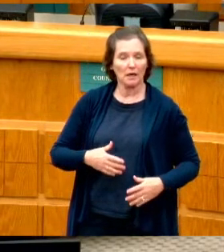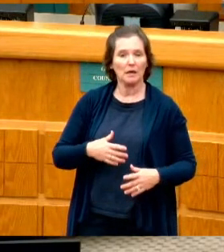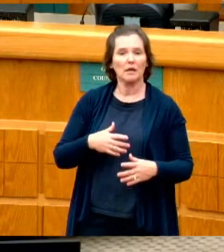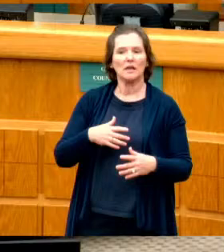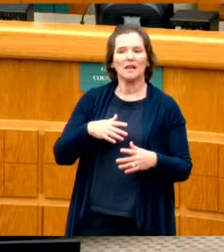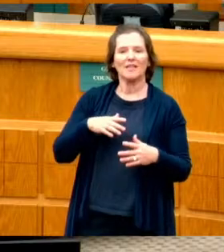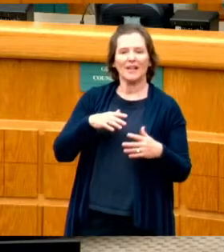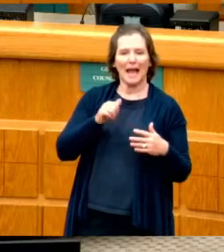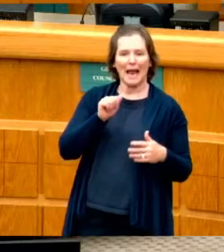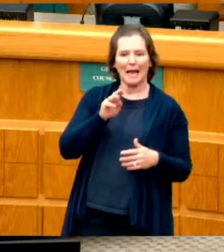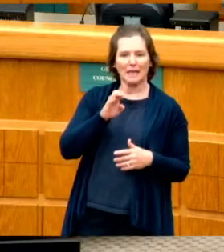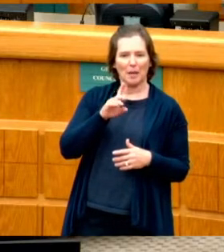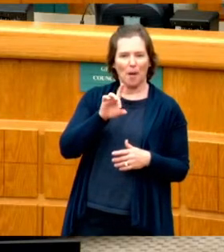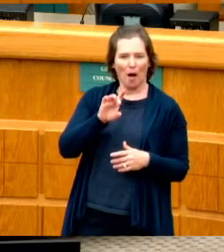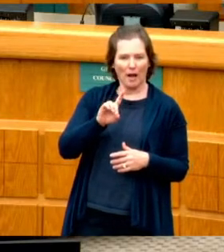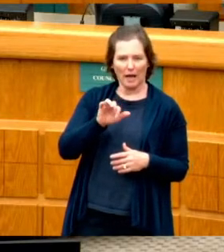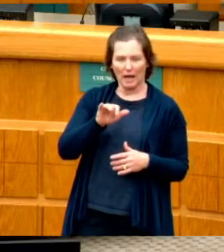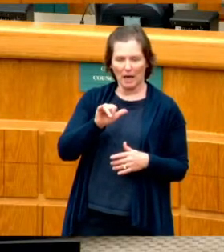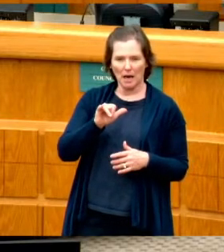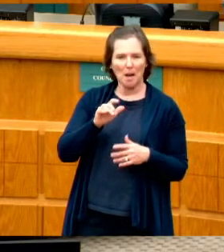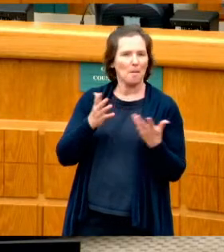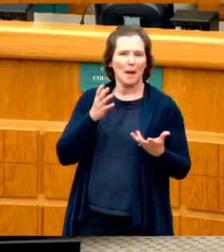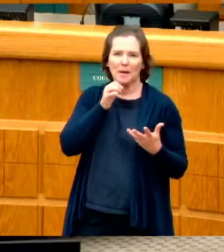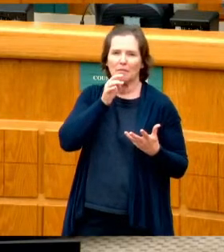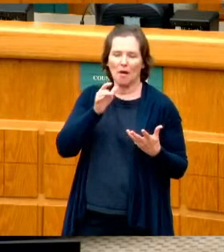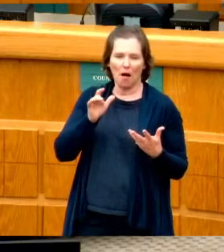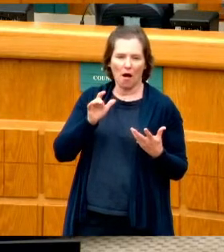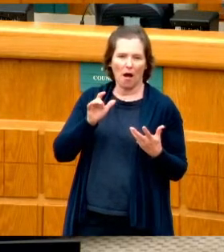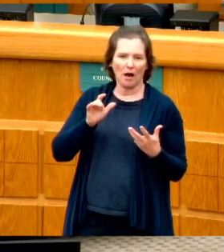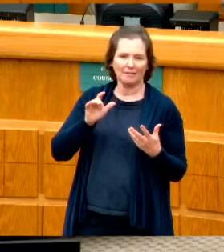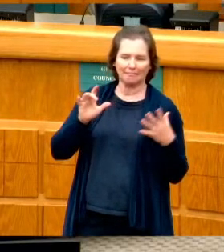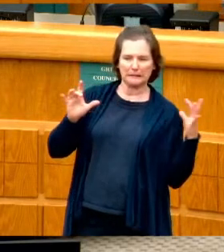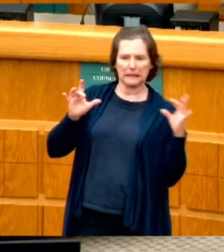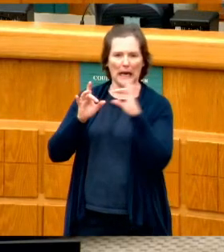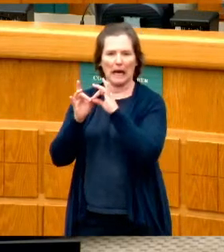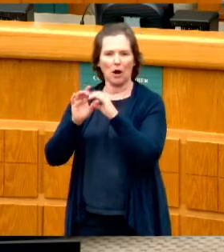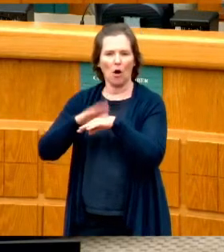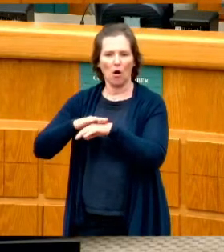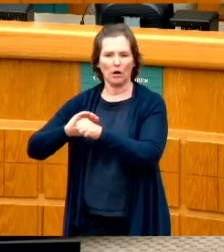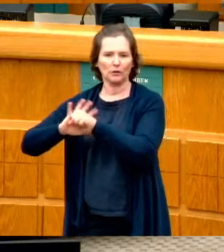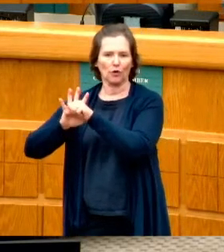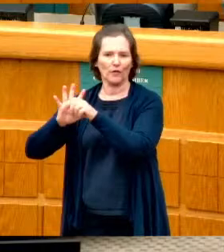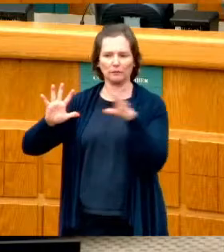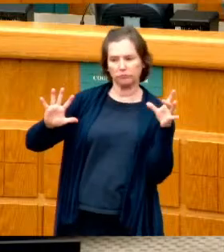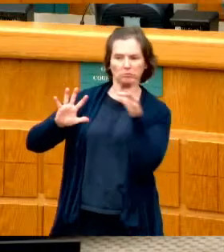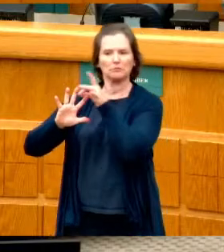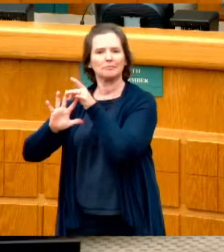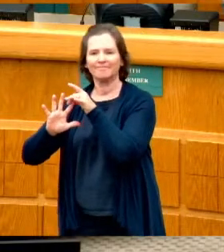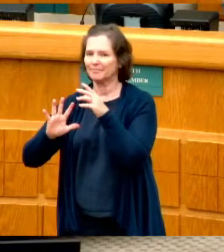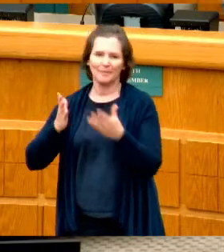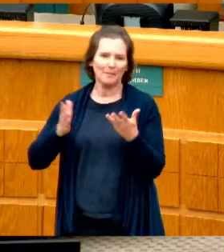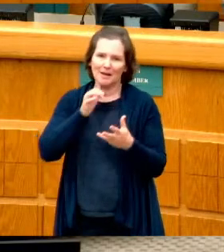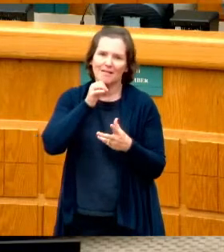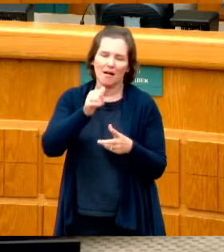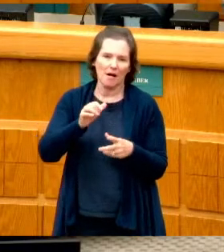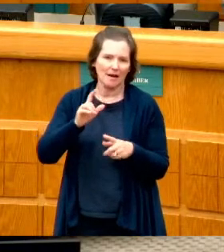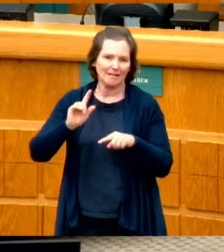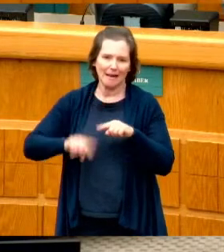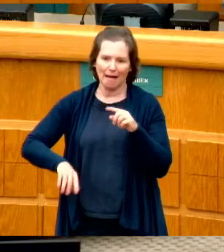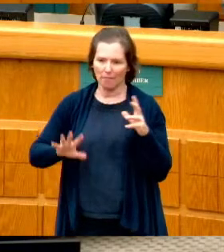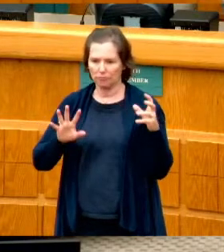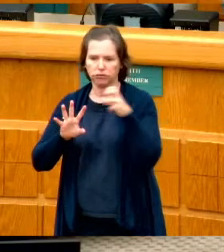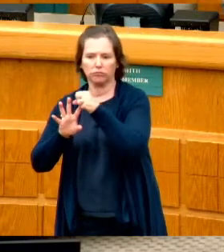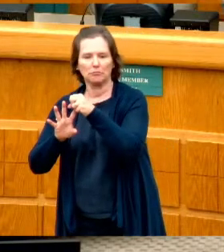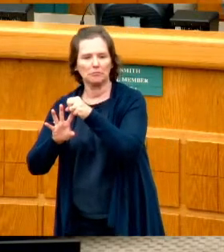to recognize and neutralize the virus. But additional studies are needed, which means that the vaccine